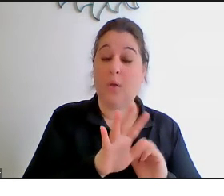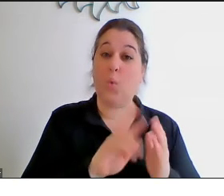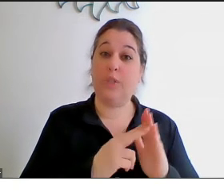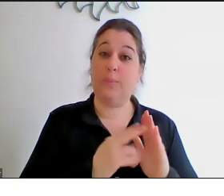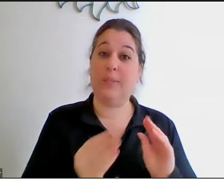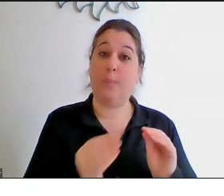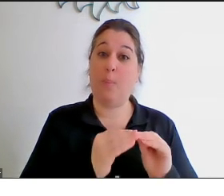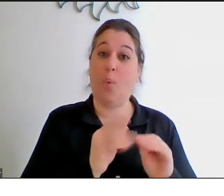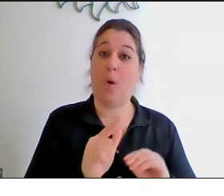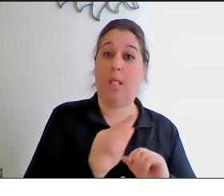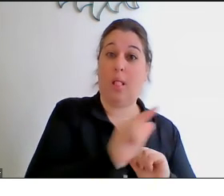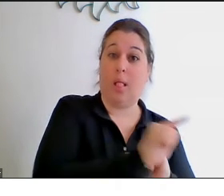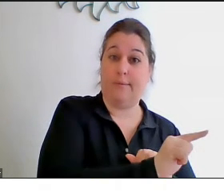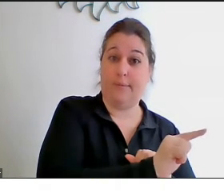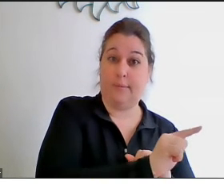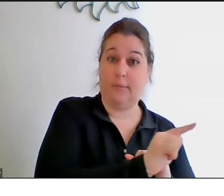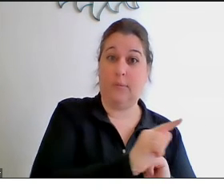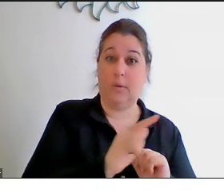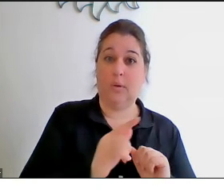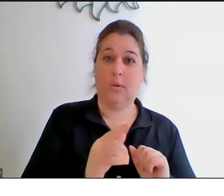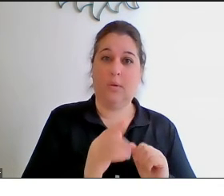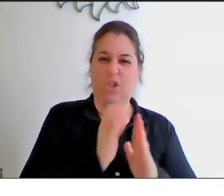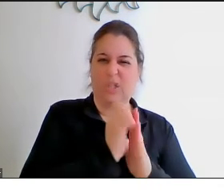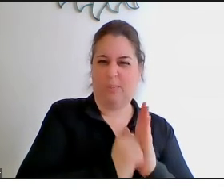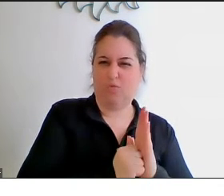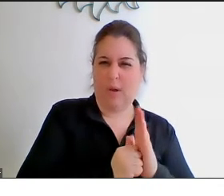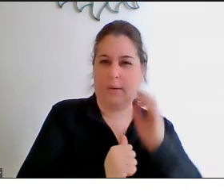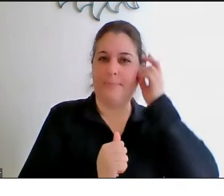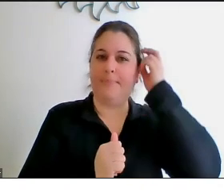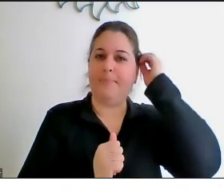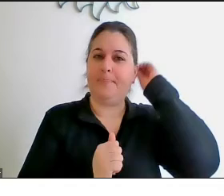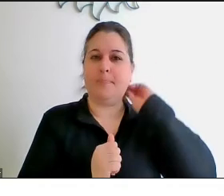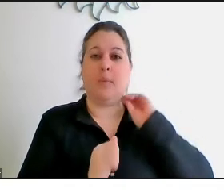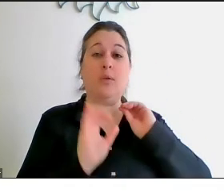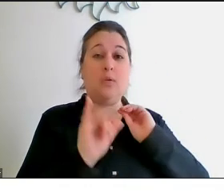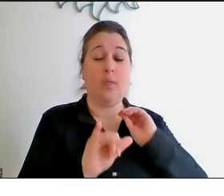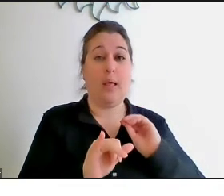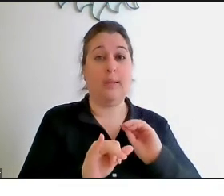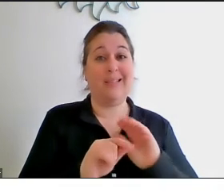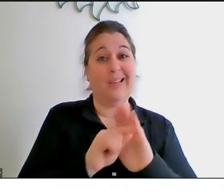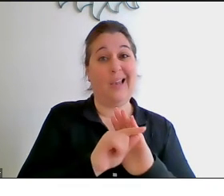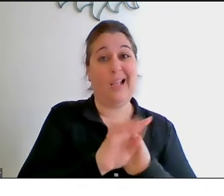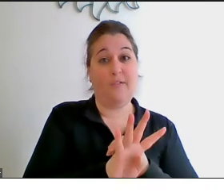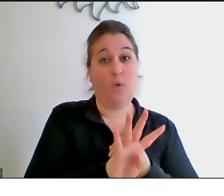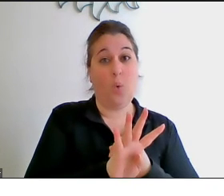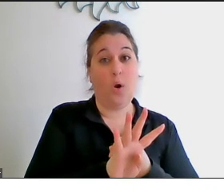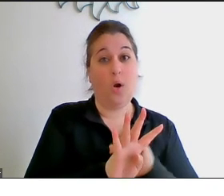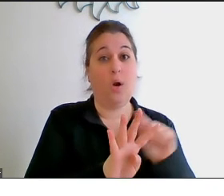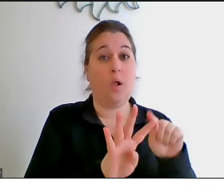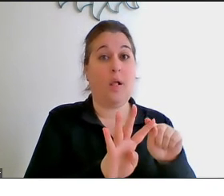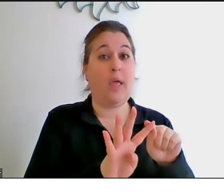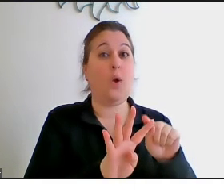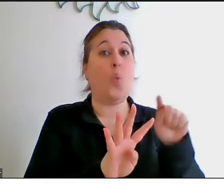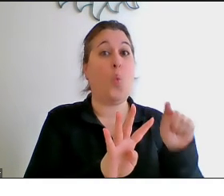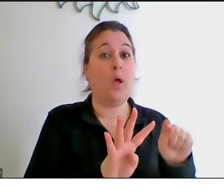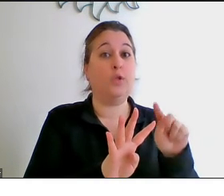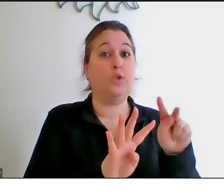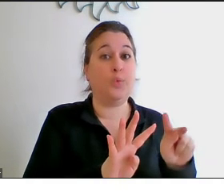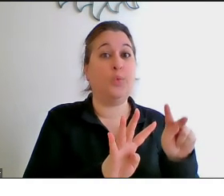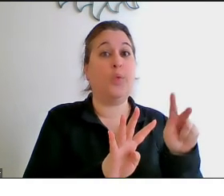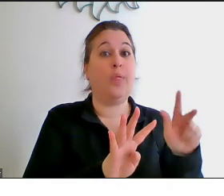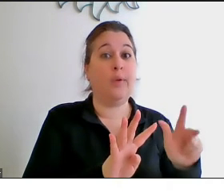-5. I'm going to go to the left because it's minus. So 1, 2, 3, 4, 5.